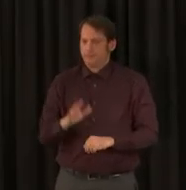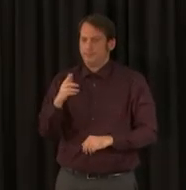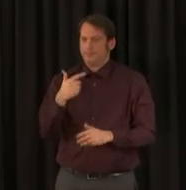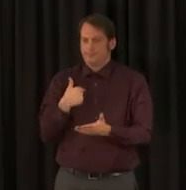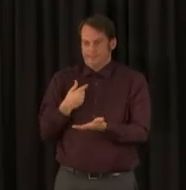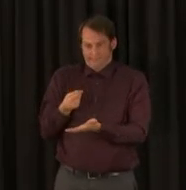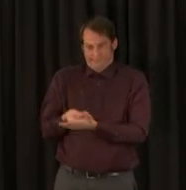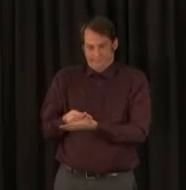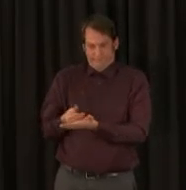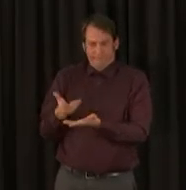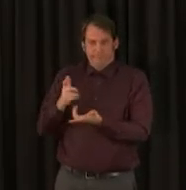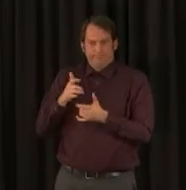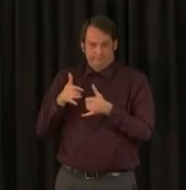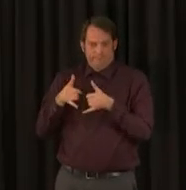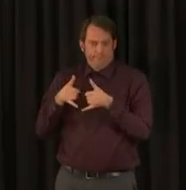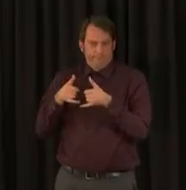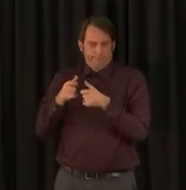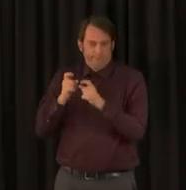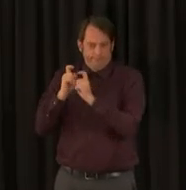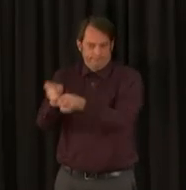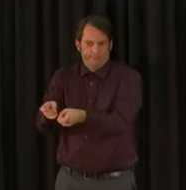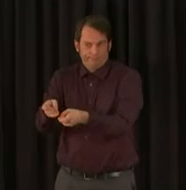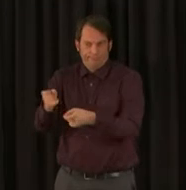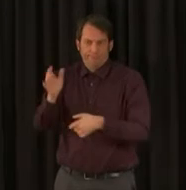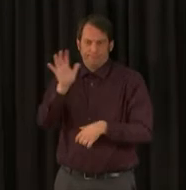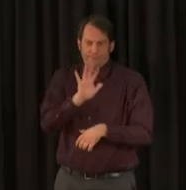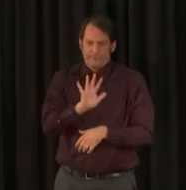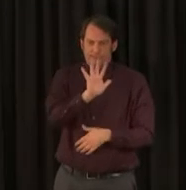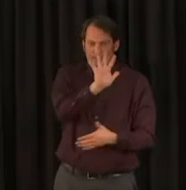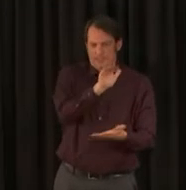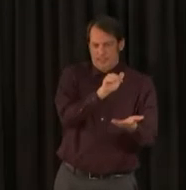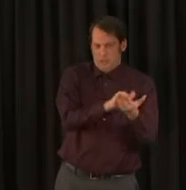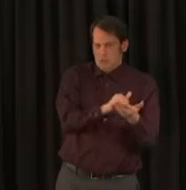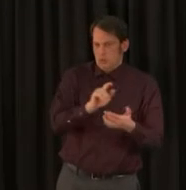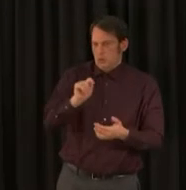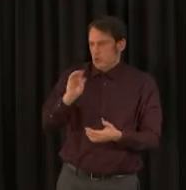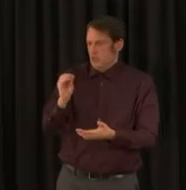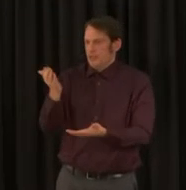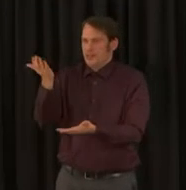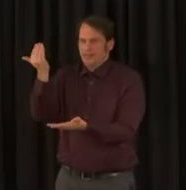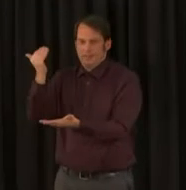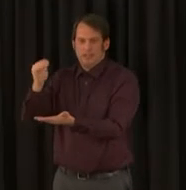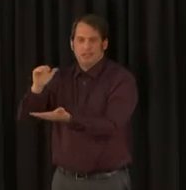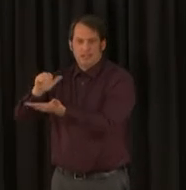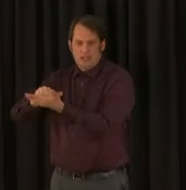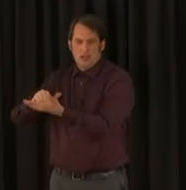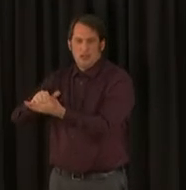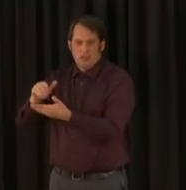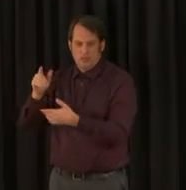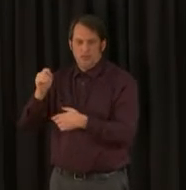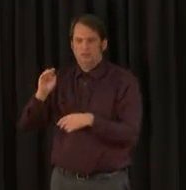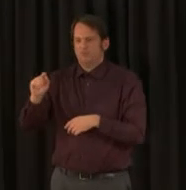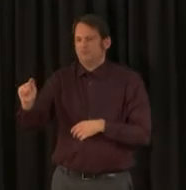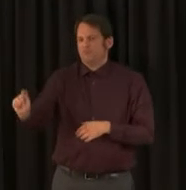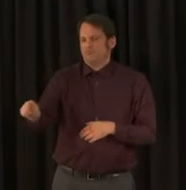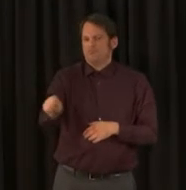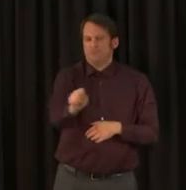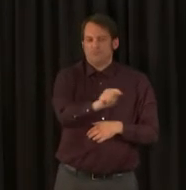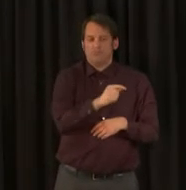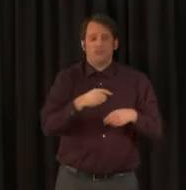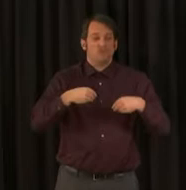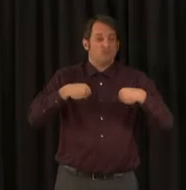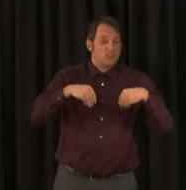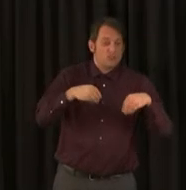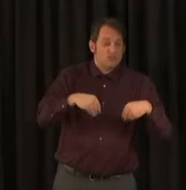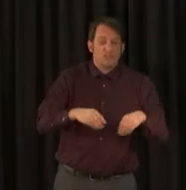awarding grants of between $5,000 to $15,000 to retailers in the bid, both